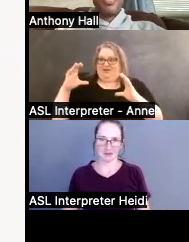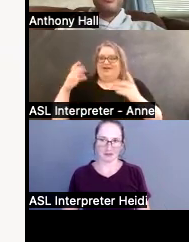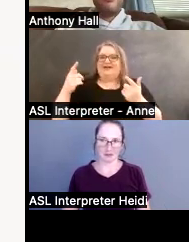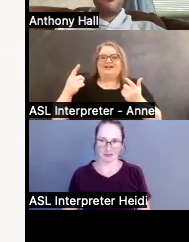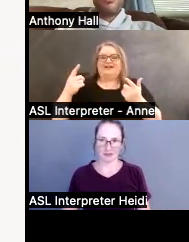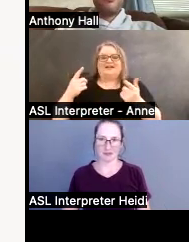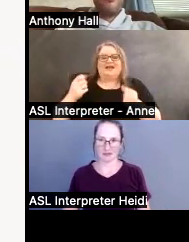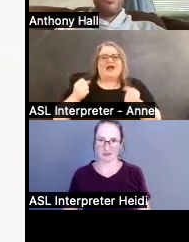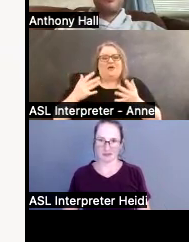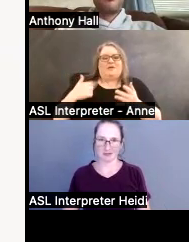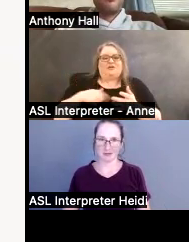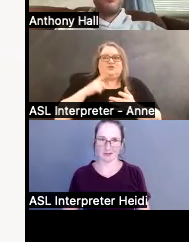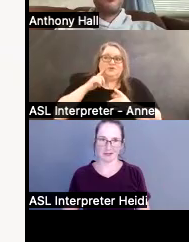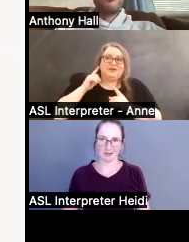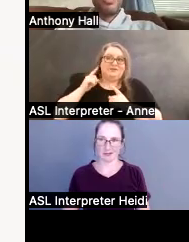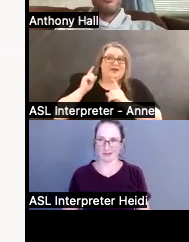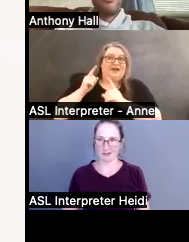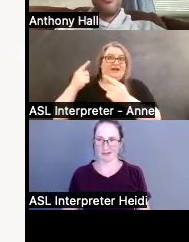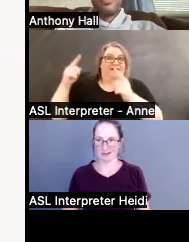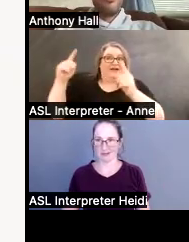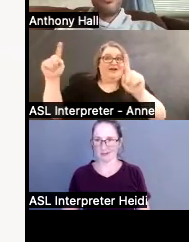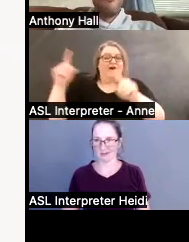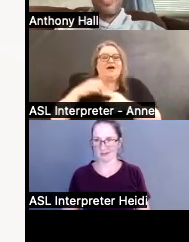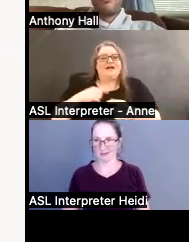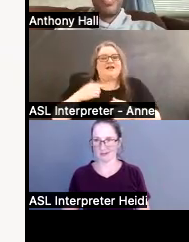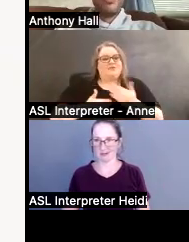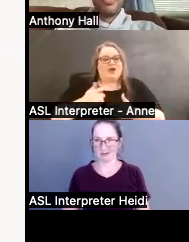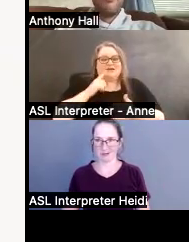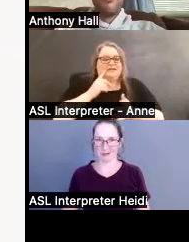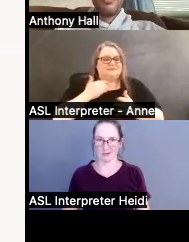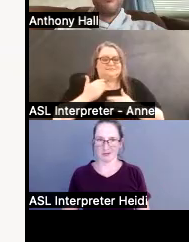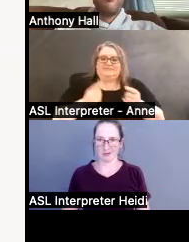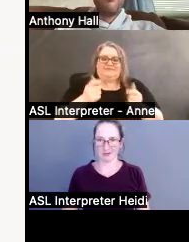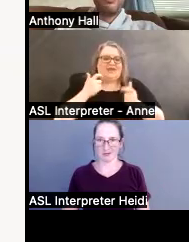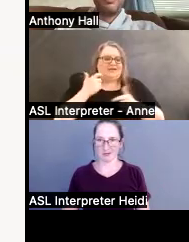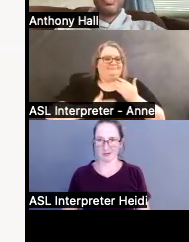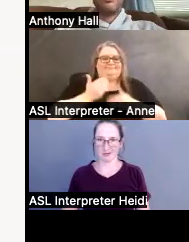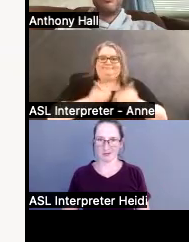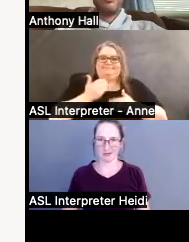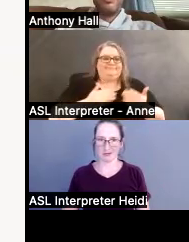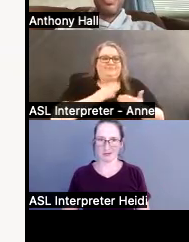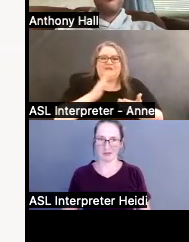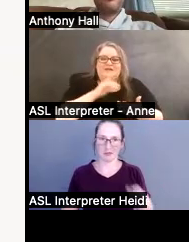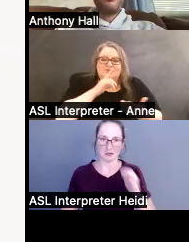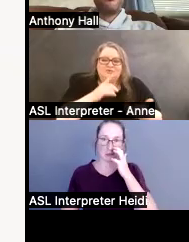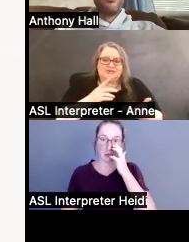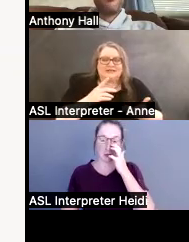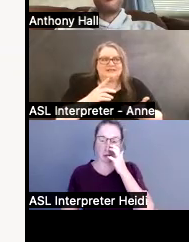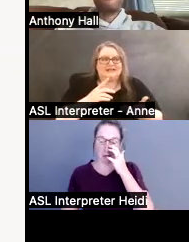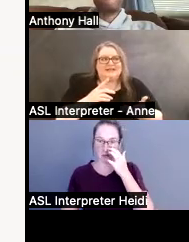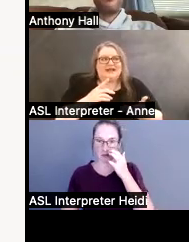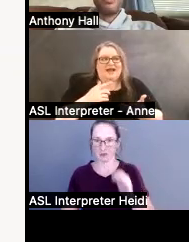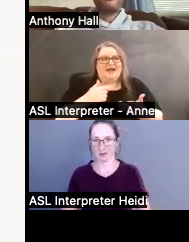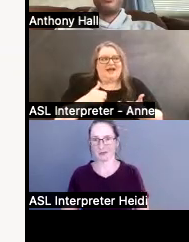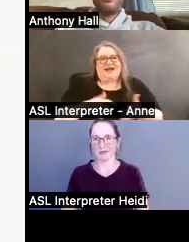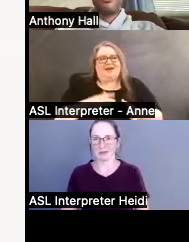because I think throughout the whole process, you're just kind of going. It was so fast paced. Even we never even really got to, I don't want to say enjoy the